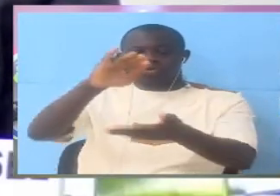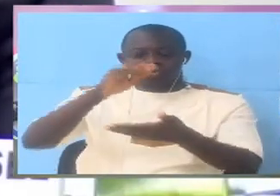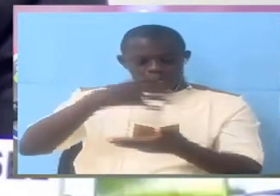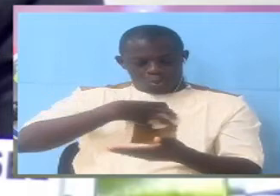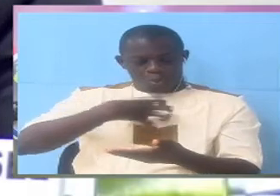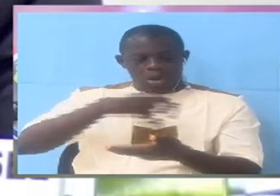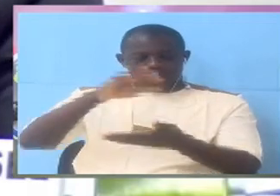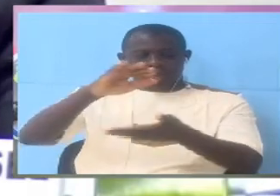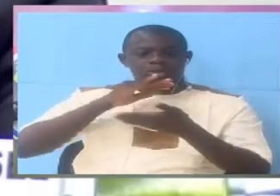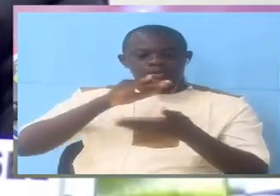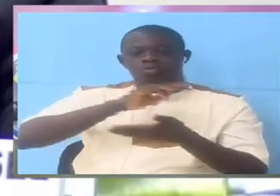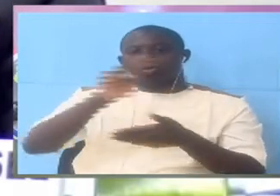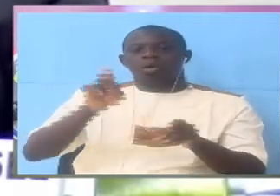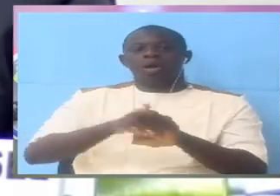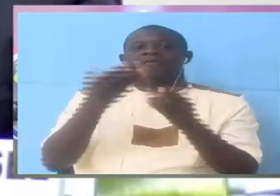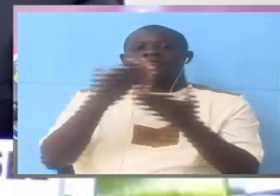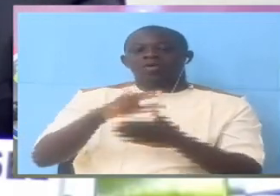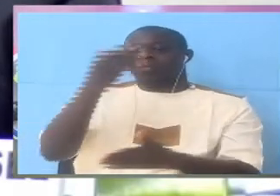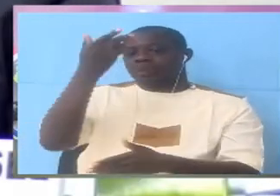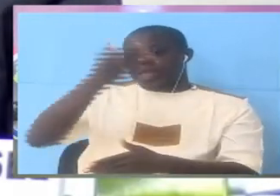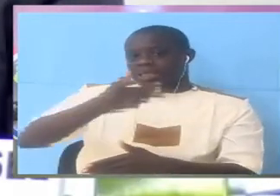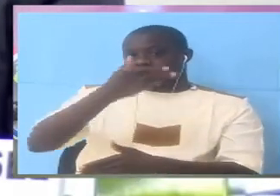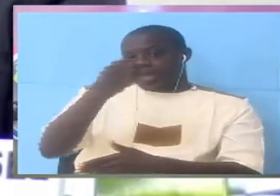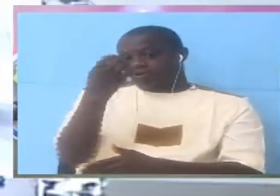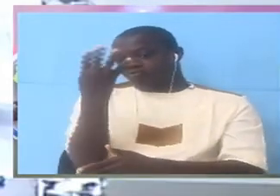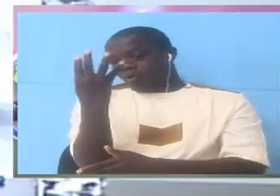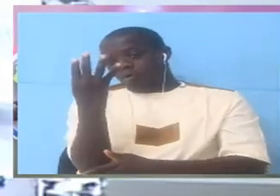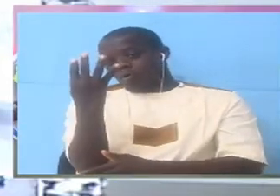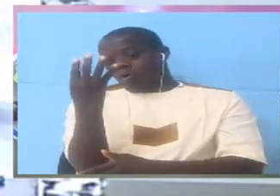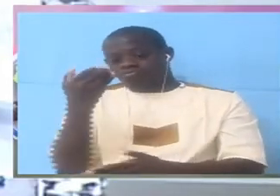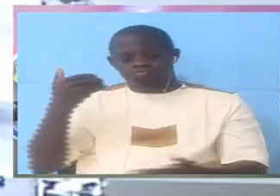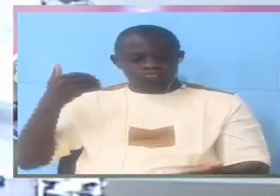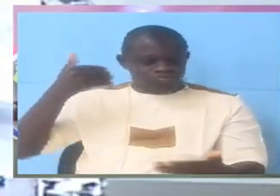But from 1994, torture was the name of the game.